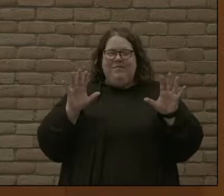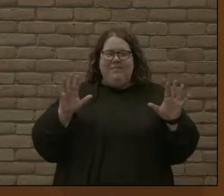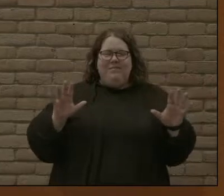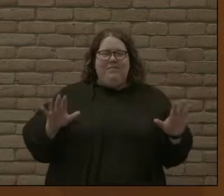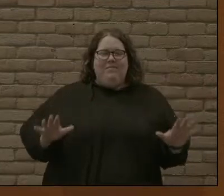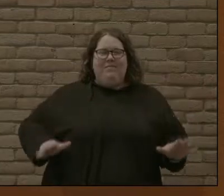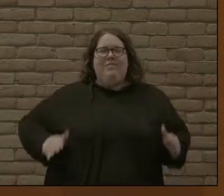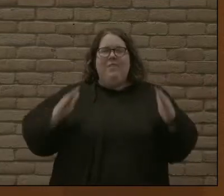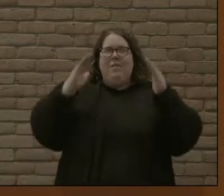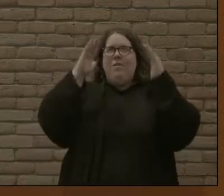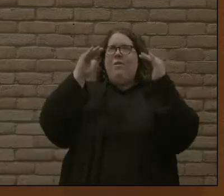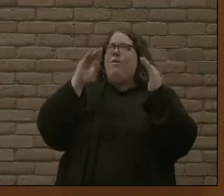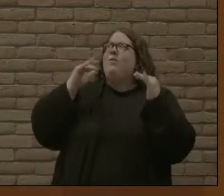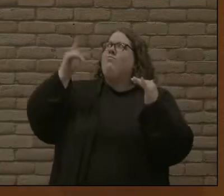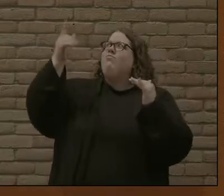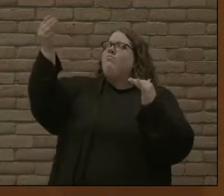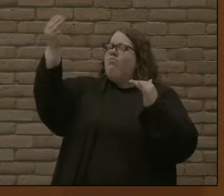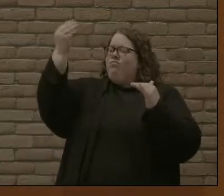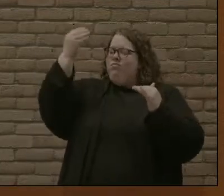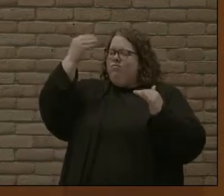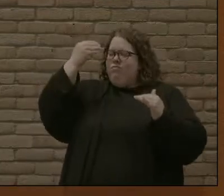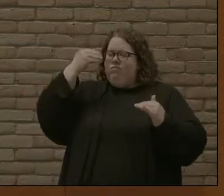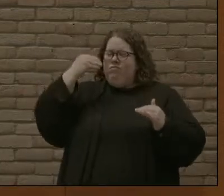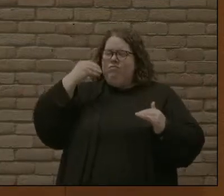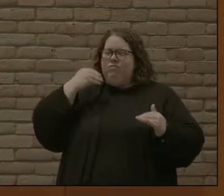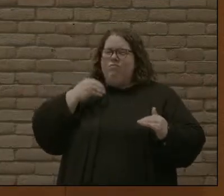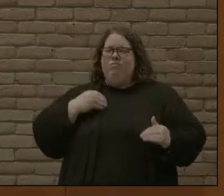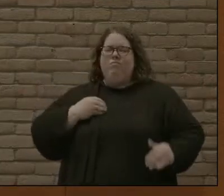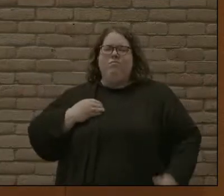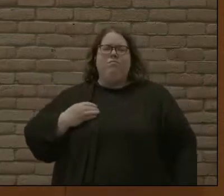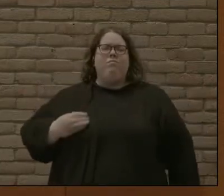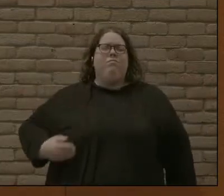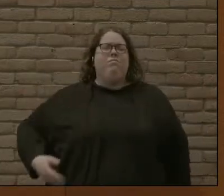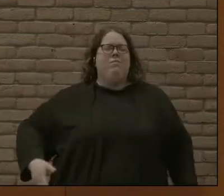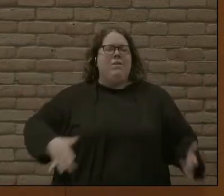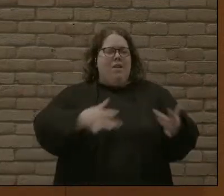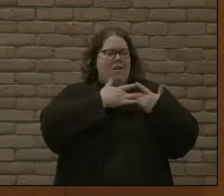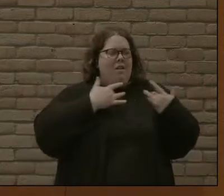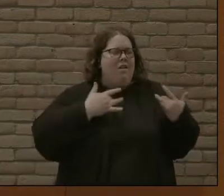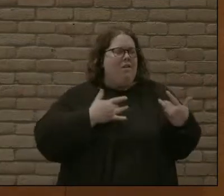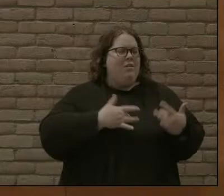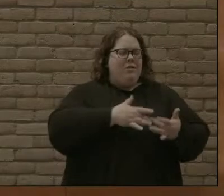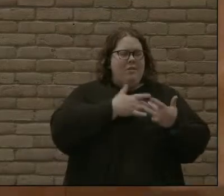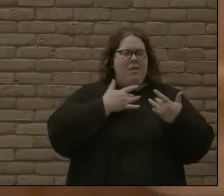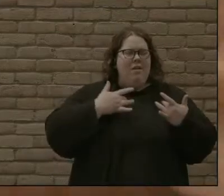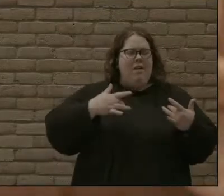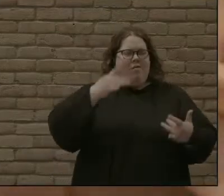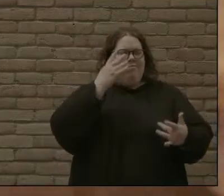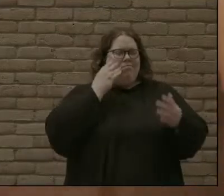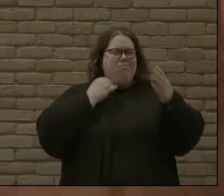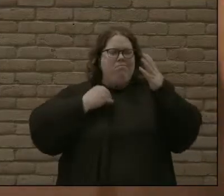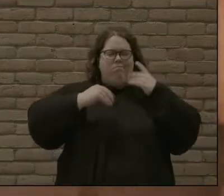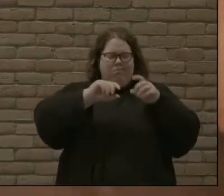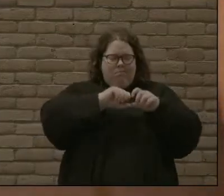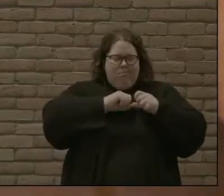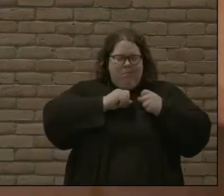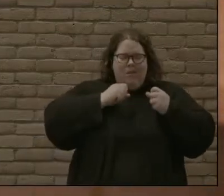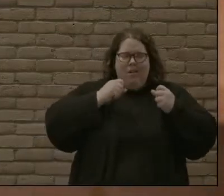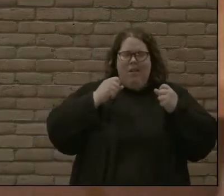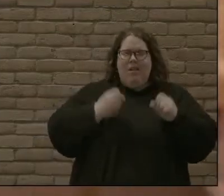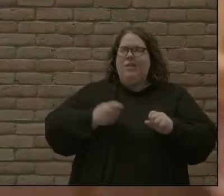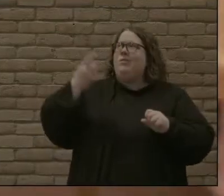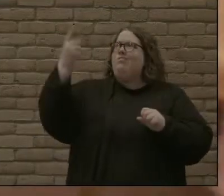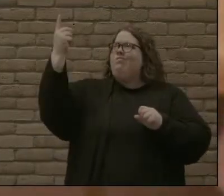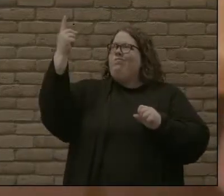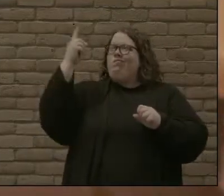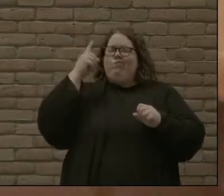darkness, you give hope, you restore every heart that